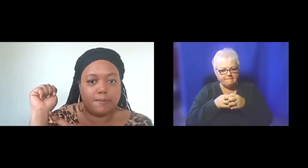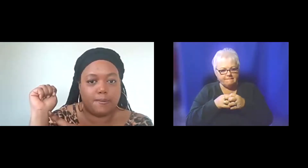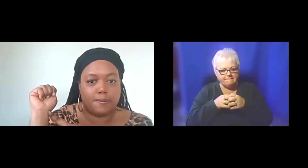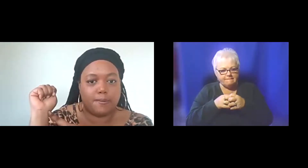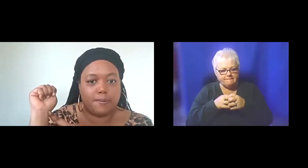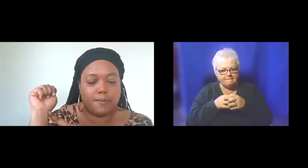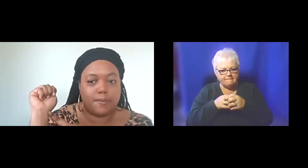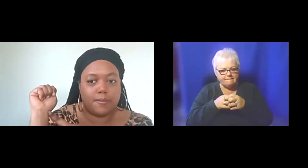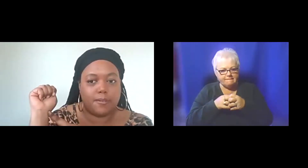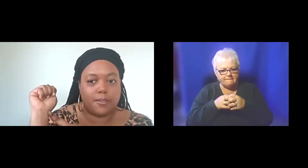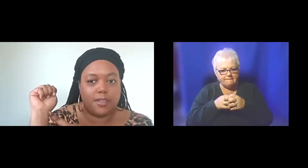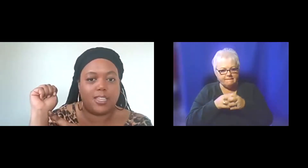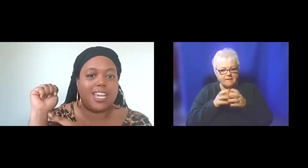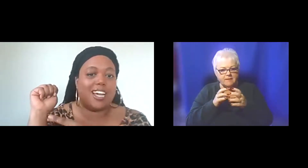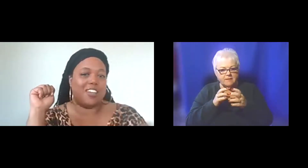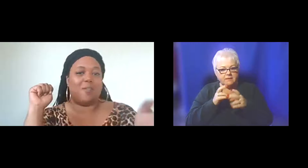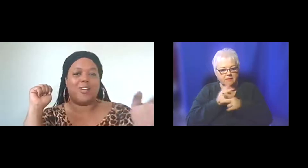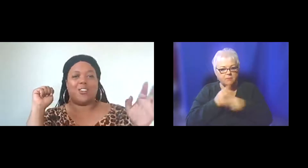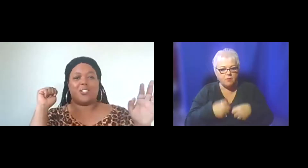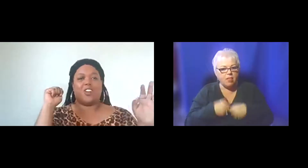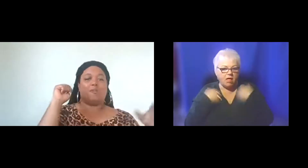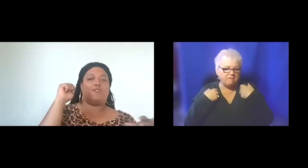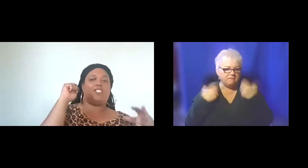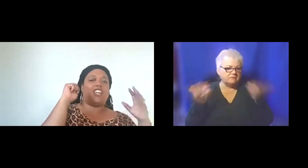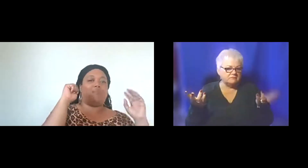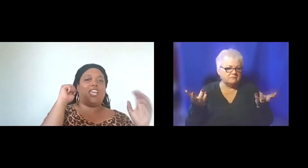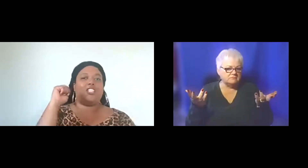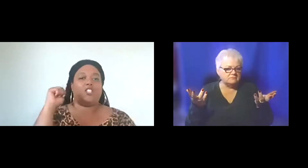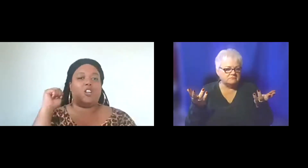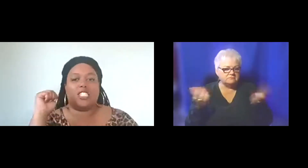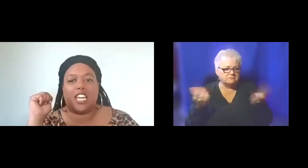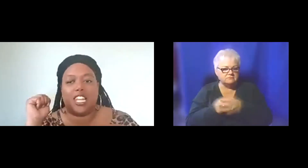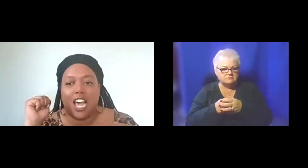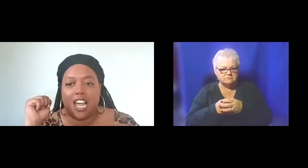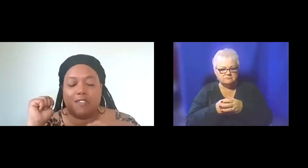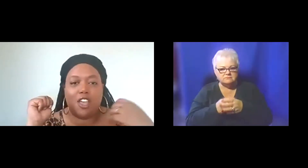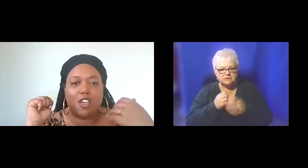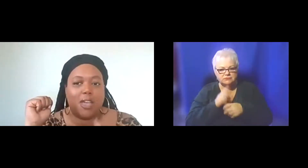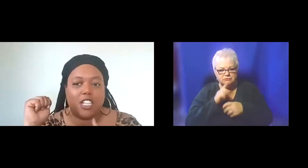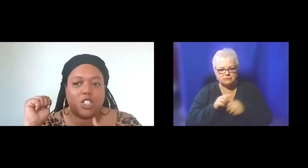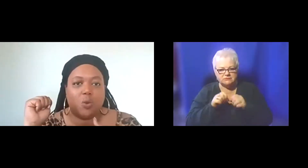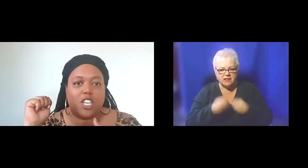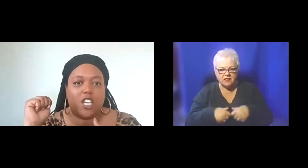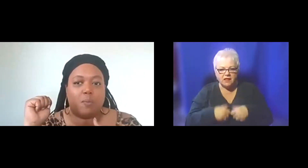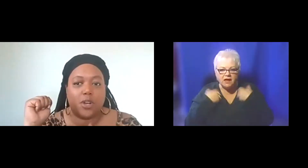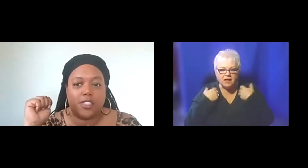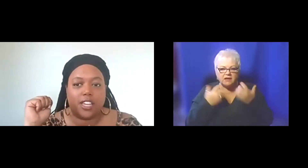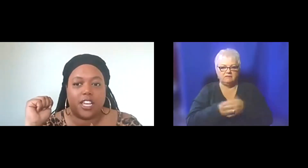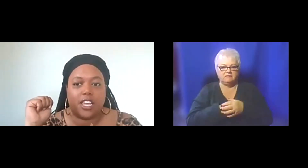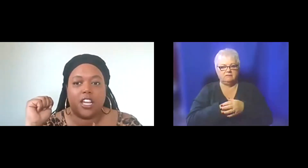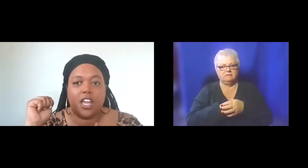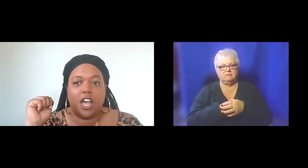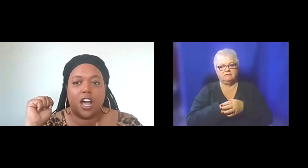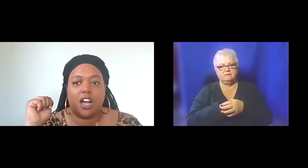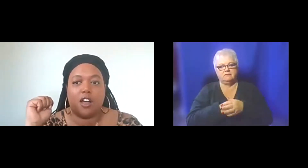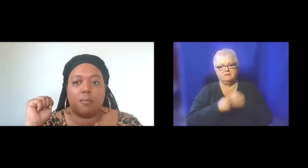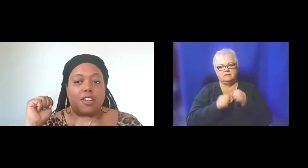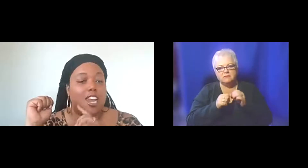Making sure we stay alive. Yeah, there we go. So a couple folks said it. Making sure we stay alive, making sure we keep